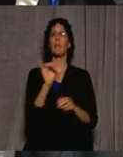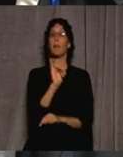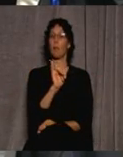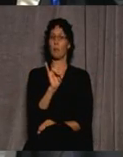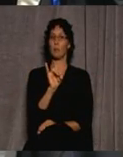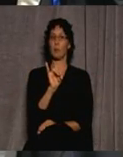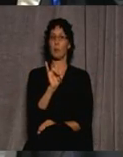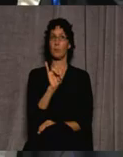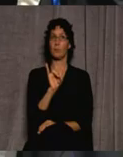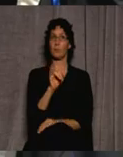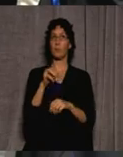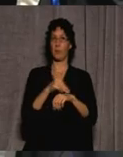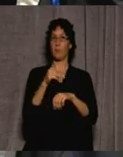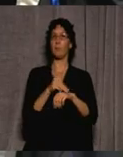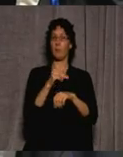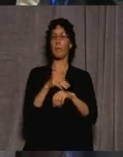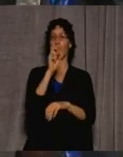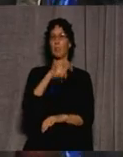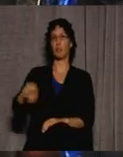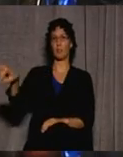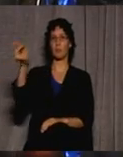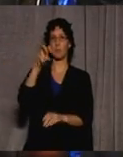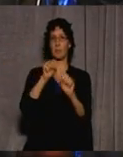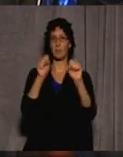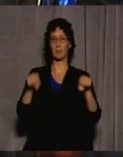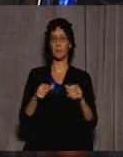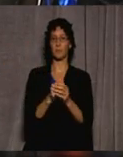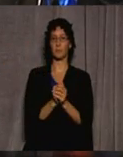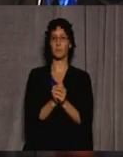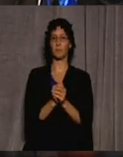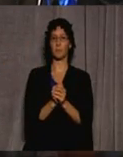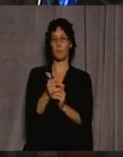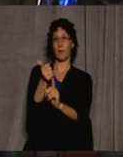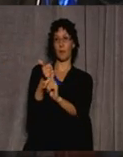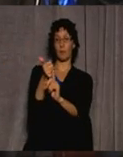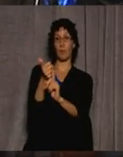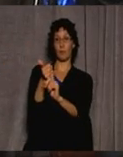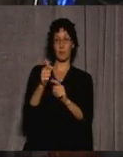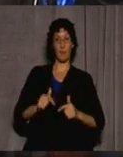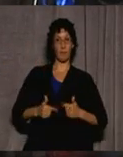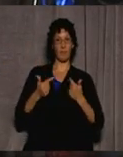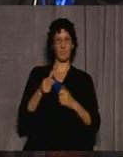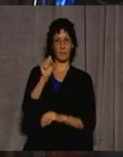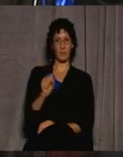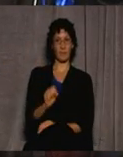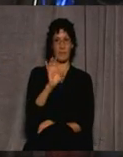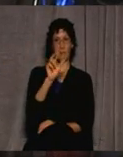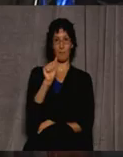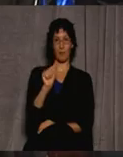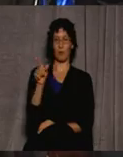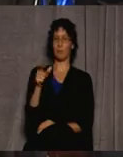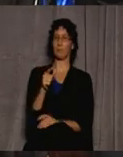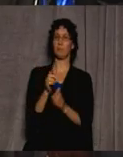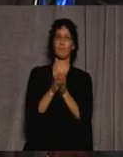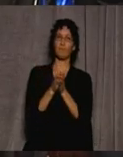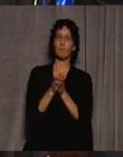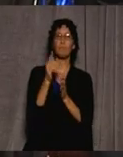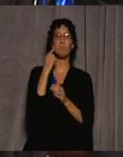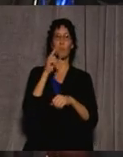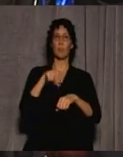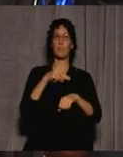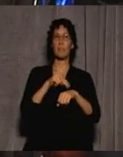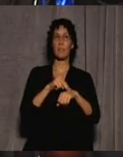and Miami-Dade Transit. As a South Floridian, your passion for nature, water